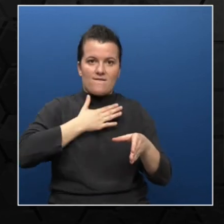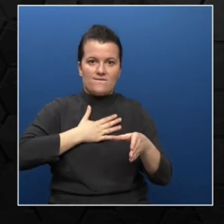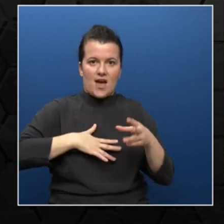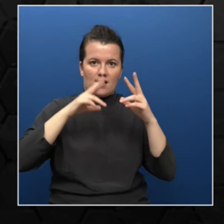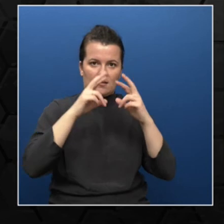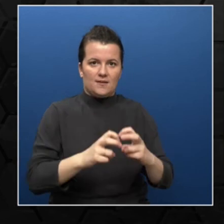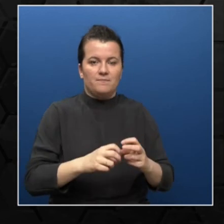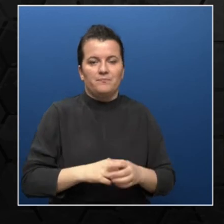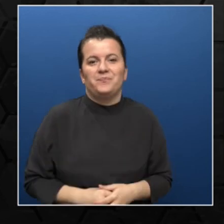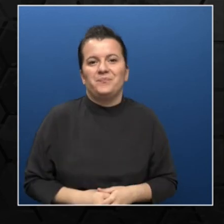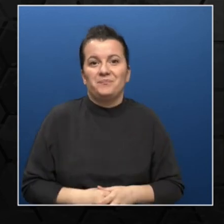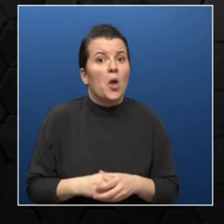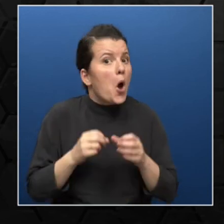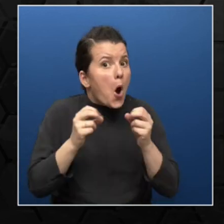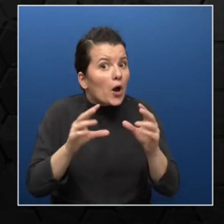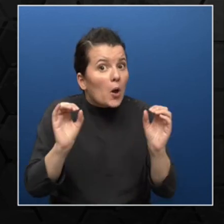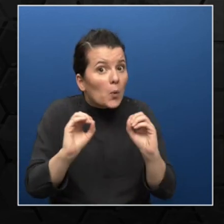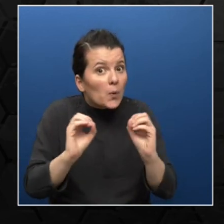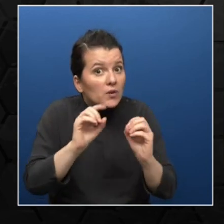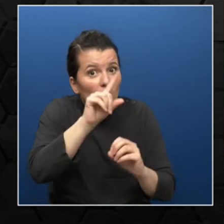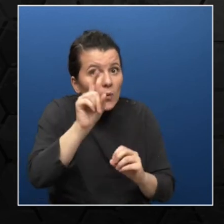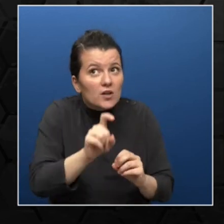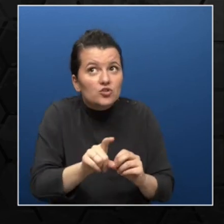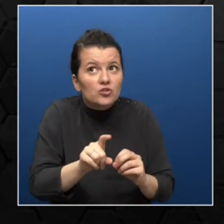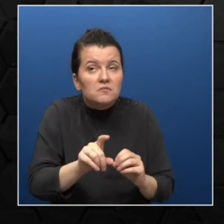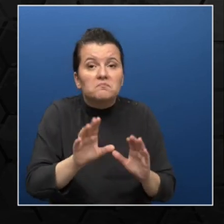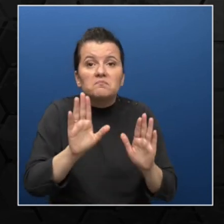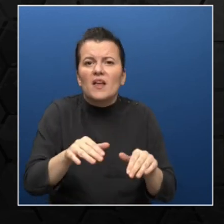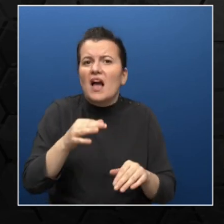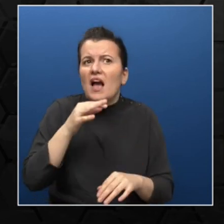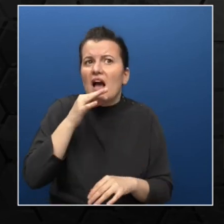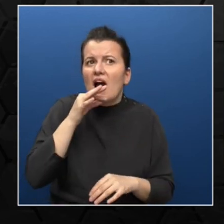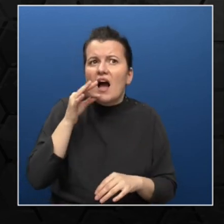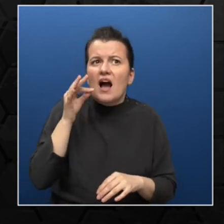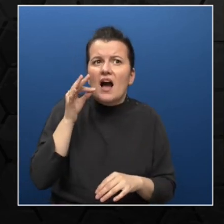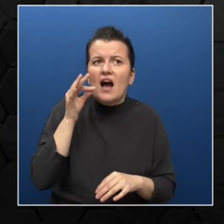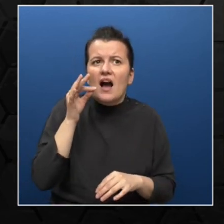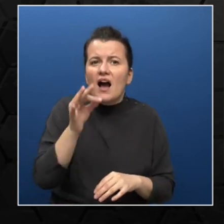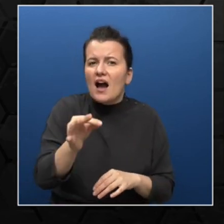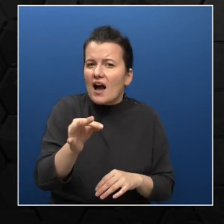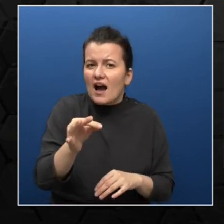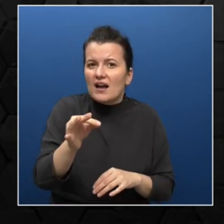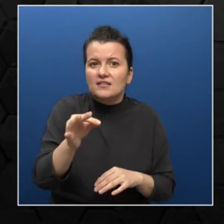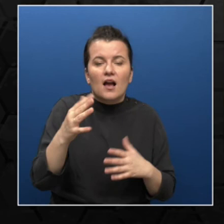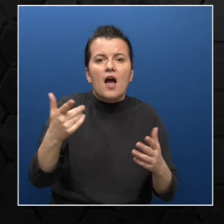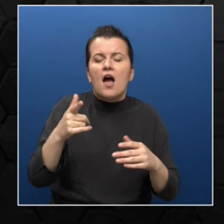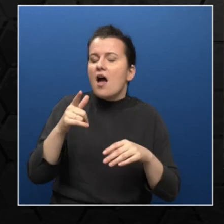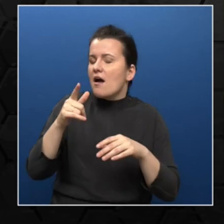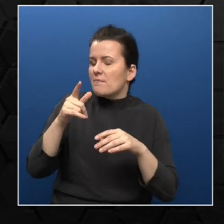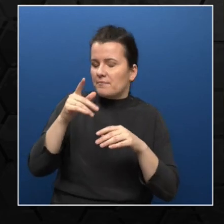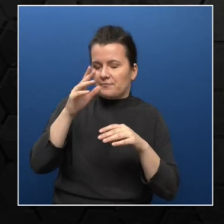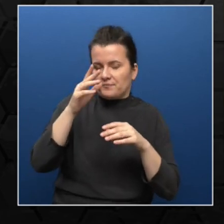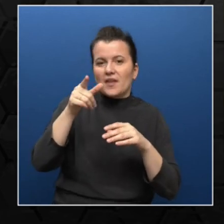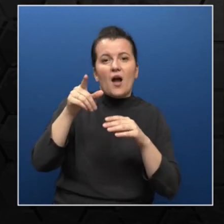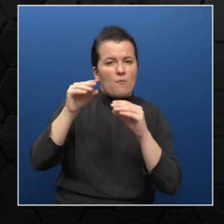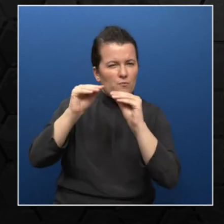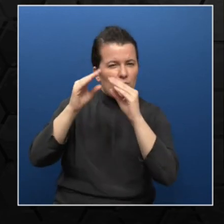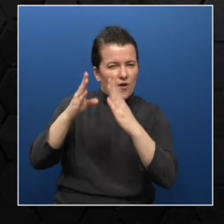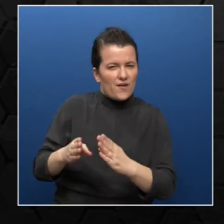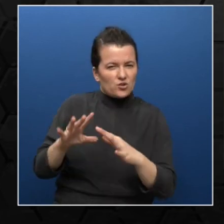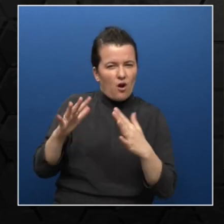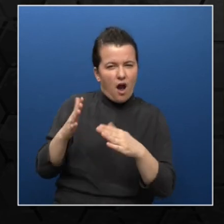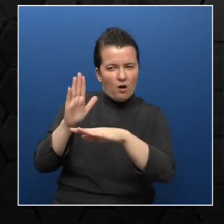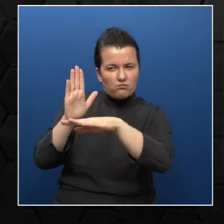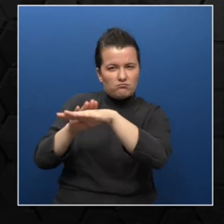this point, let's talk more about how to approach a professor, because I know Philip and Vedant have